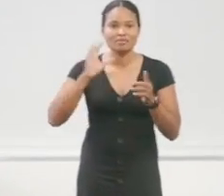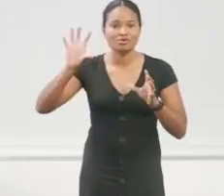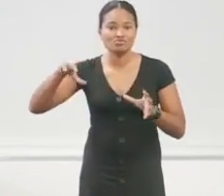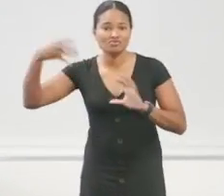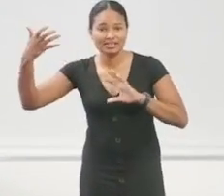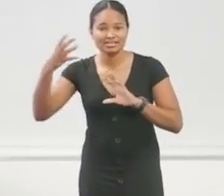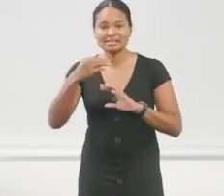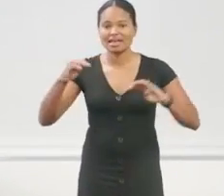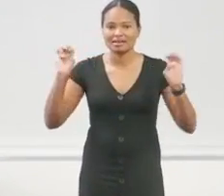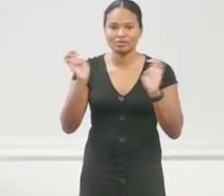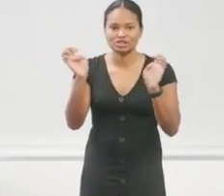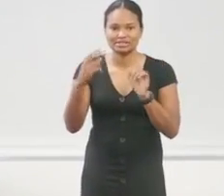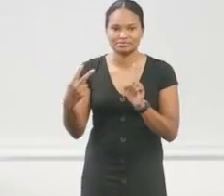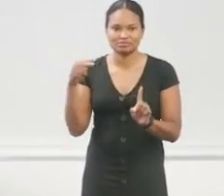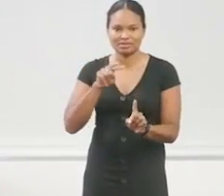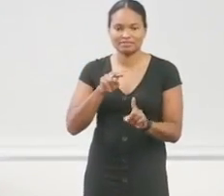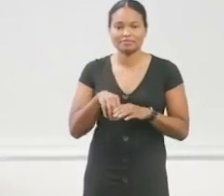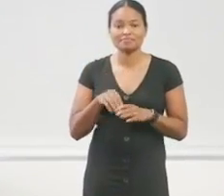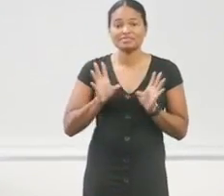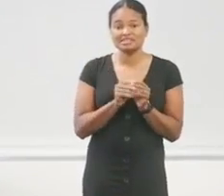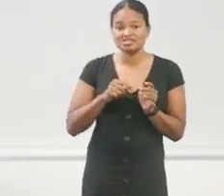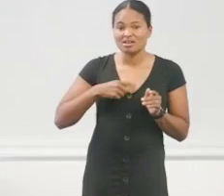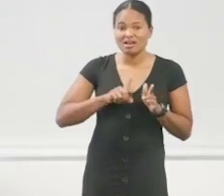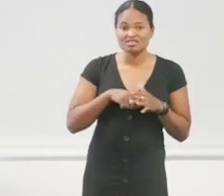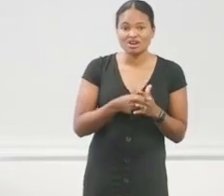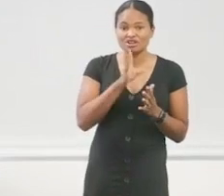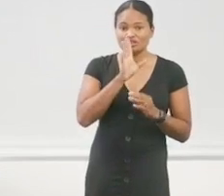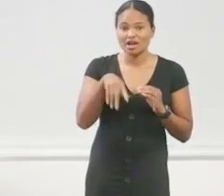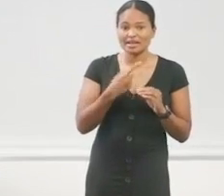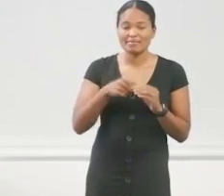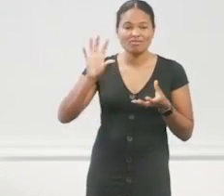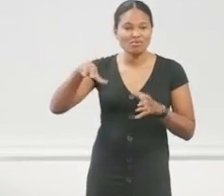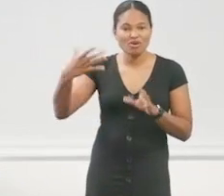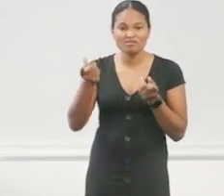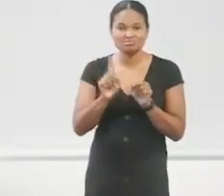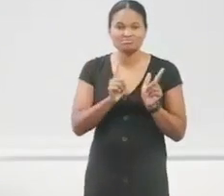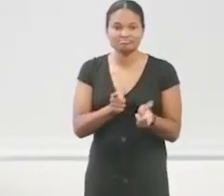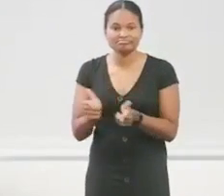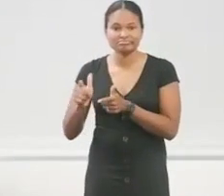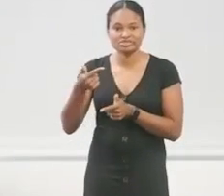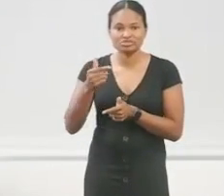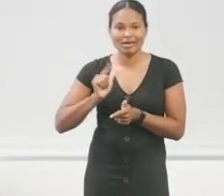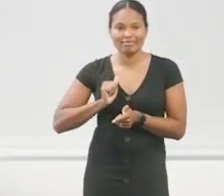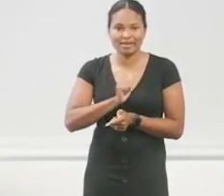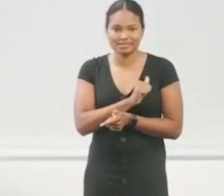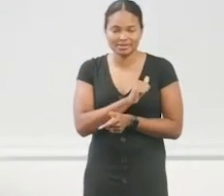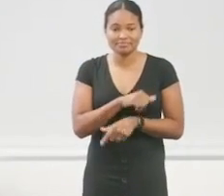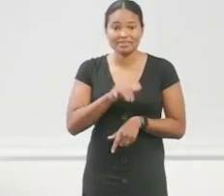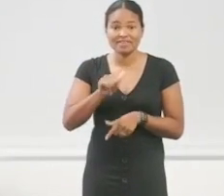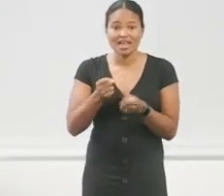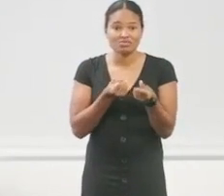perspective. As I started out the session talking about today, the tragedy in Georgia only kind of reinforces the